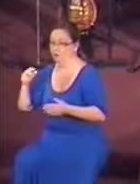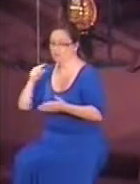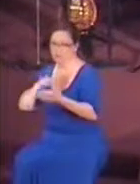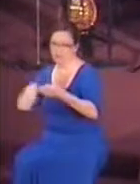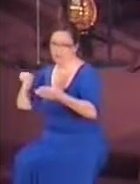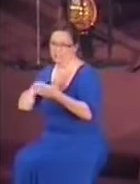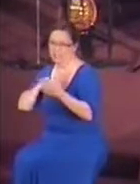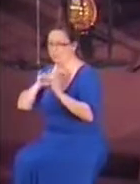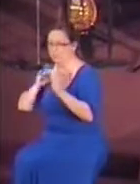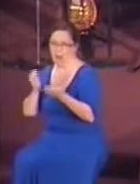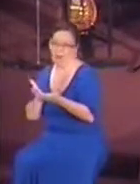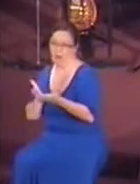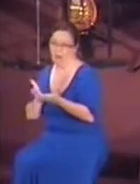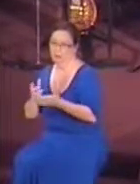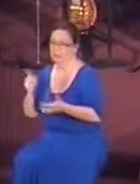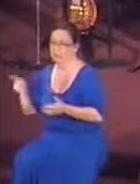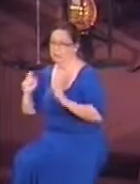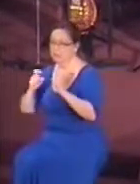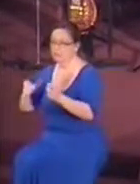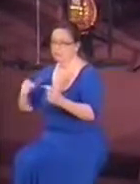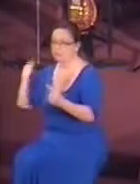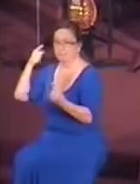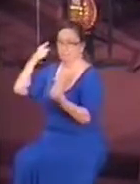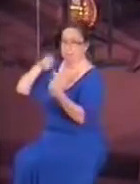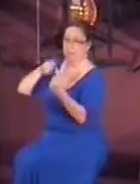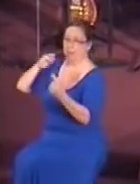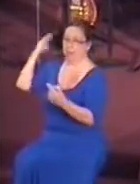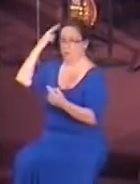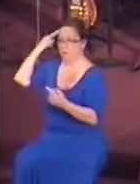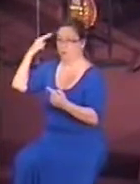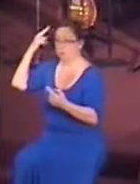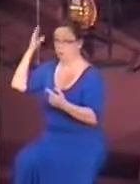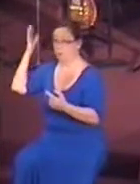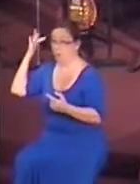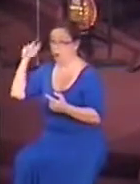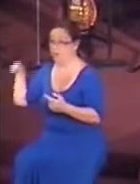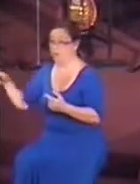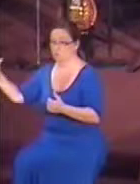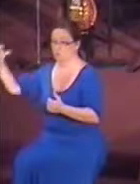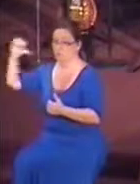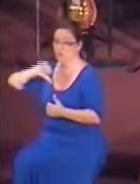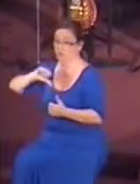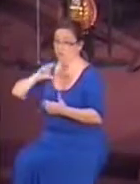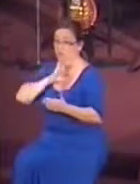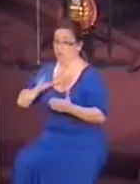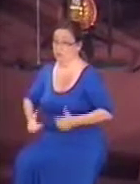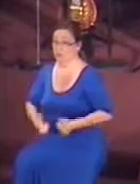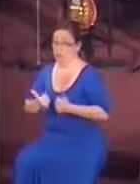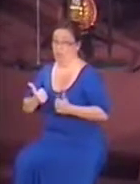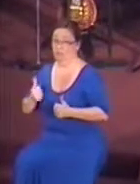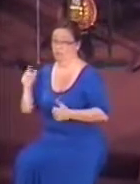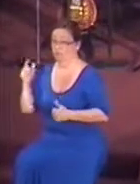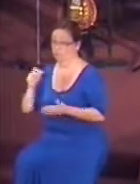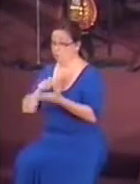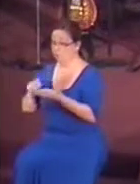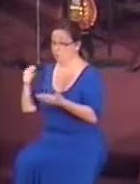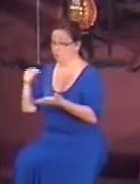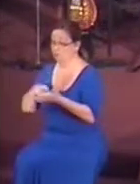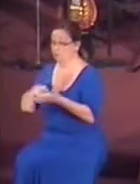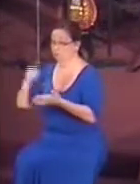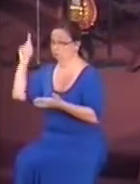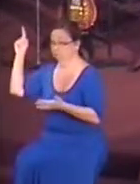Bart Ehrman gives the main reason, right, the grand applause for why he's rejected Christianity. And he writes